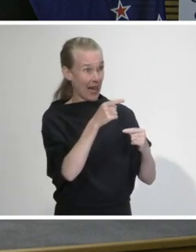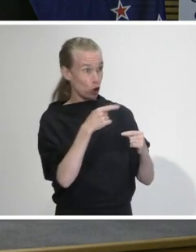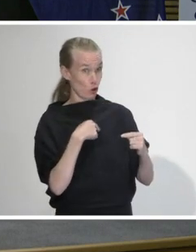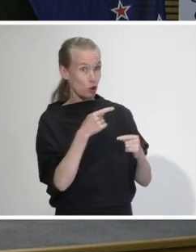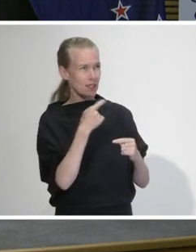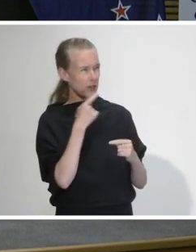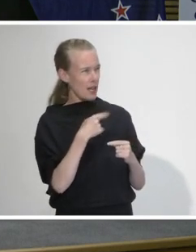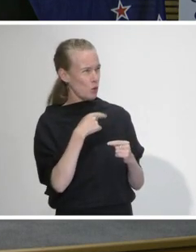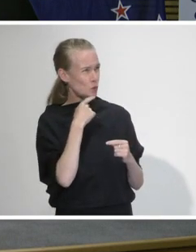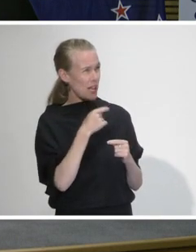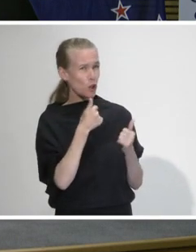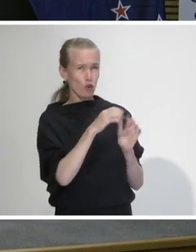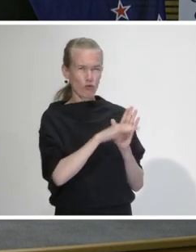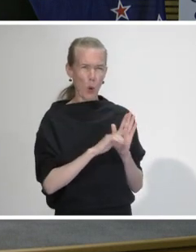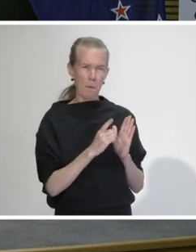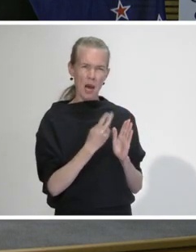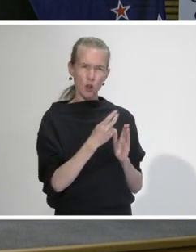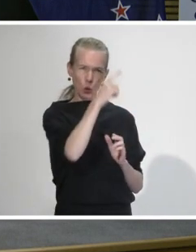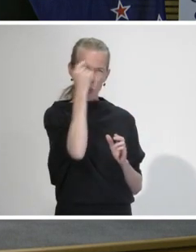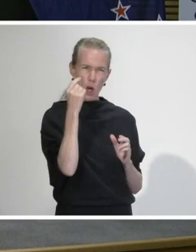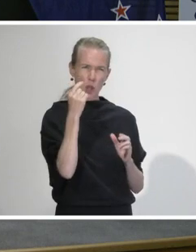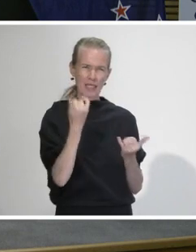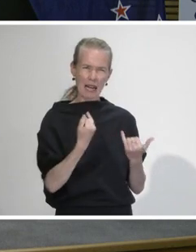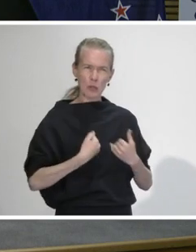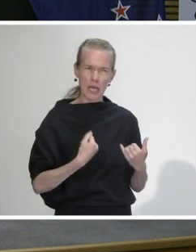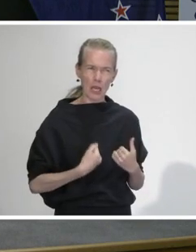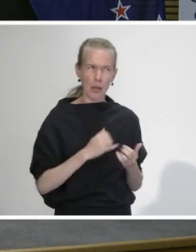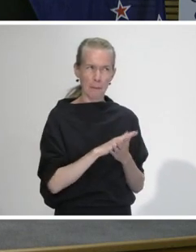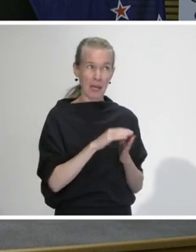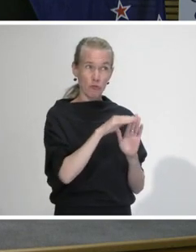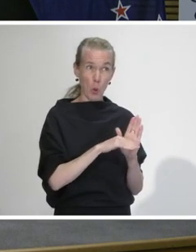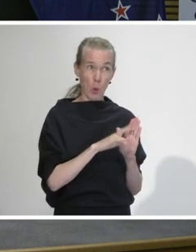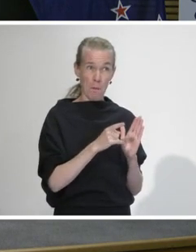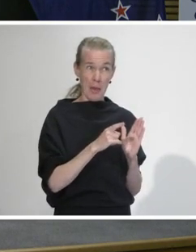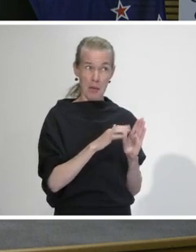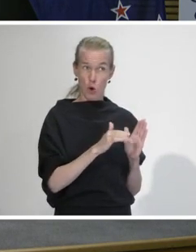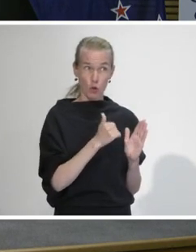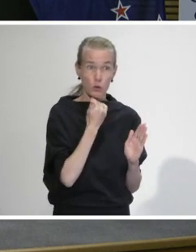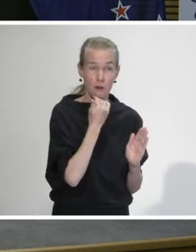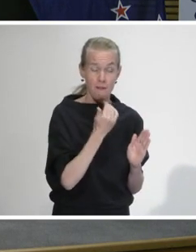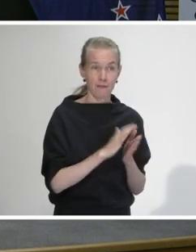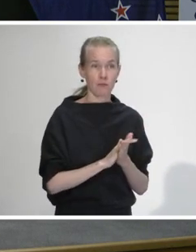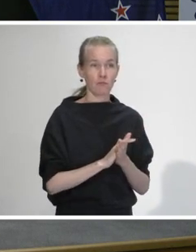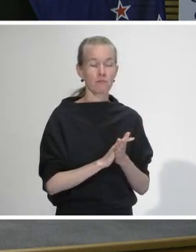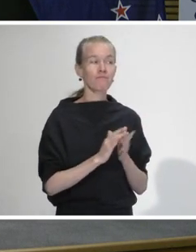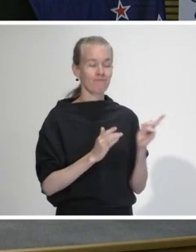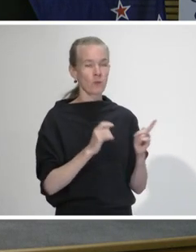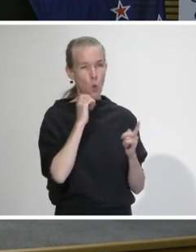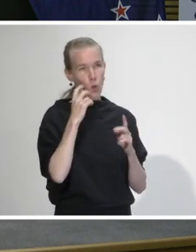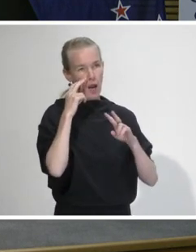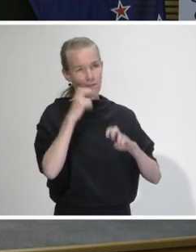we don't know is where they contracted it, and it may be that it wasn't in the workplace. That's part of the investigation, is to look into